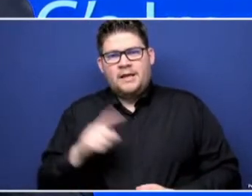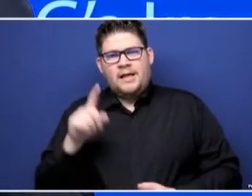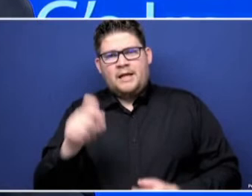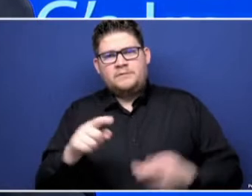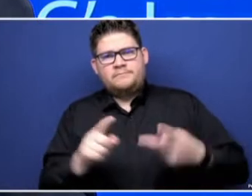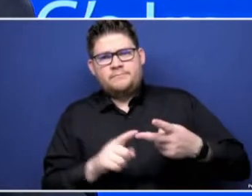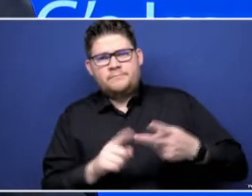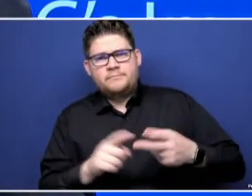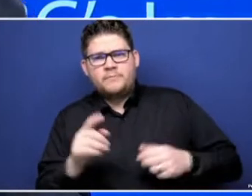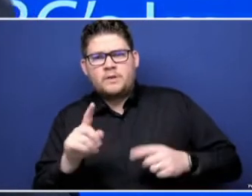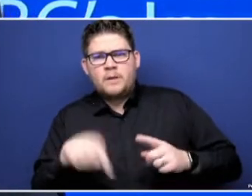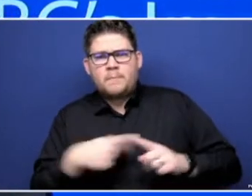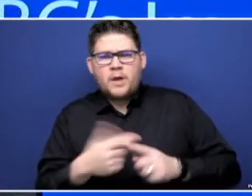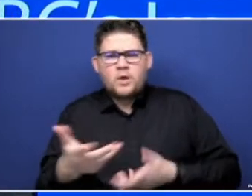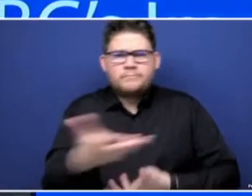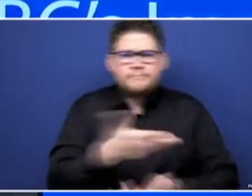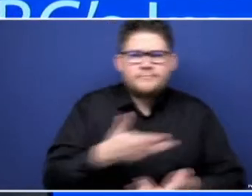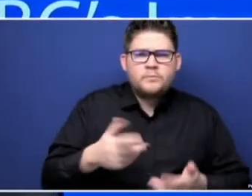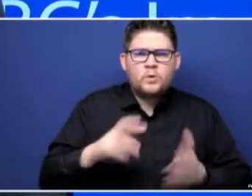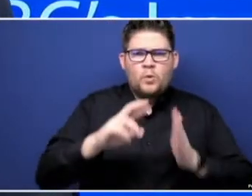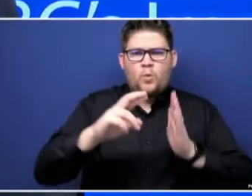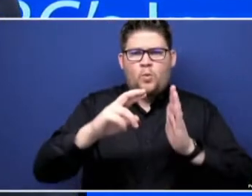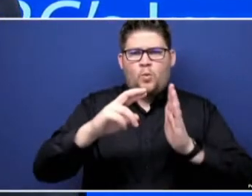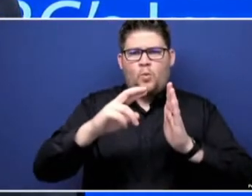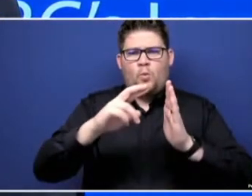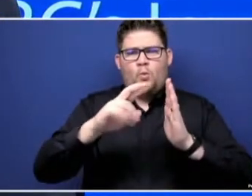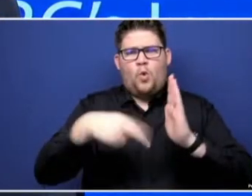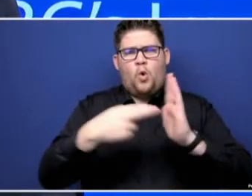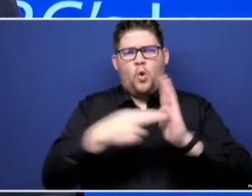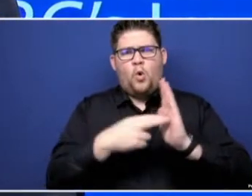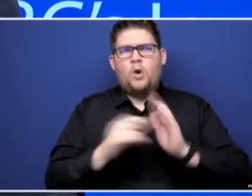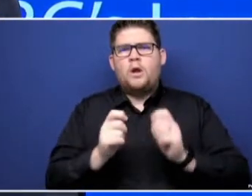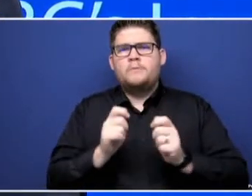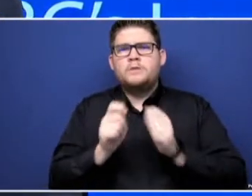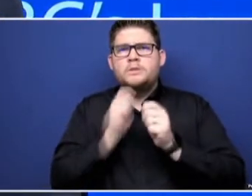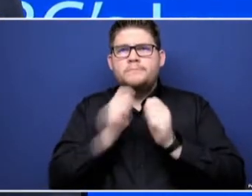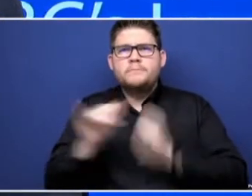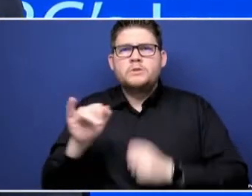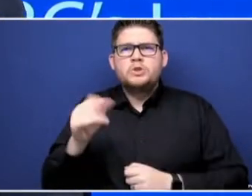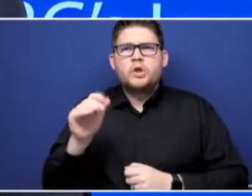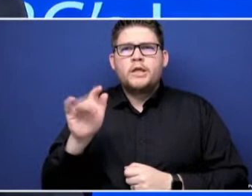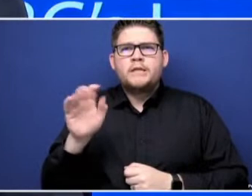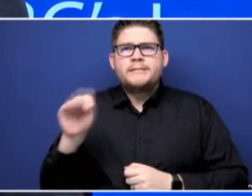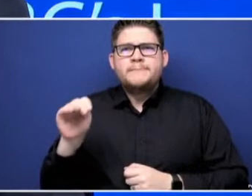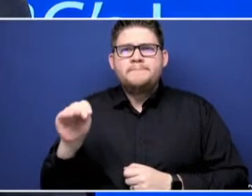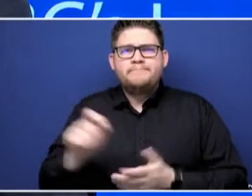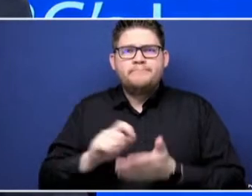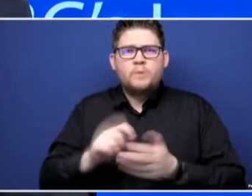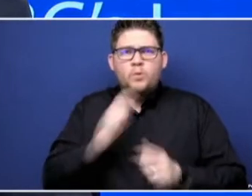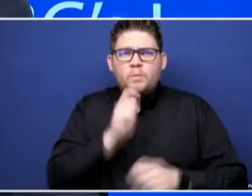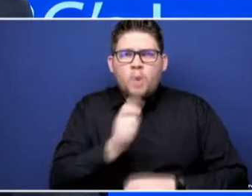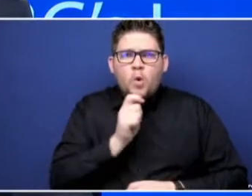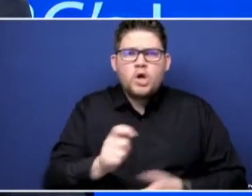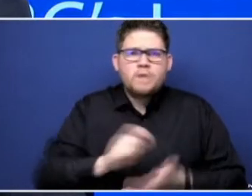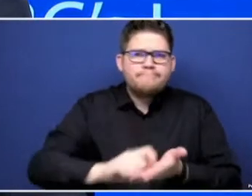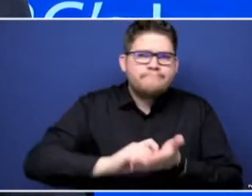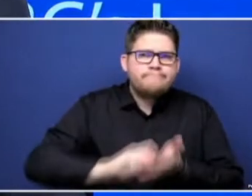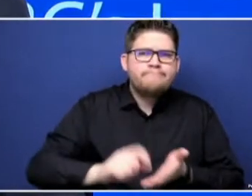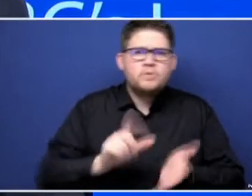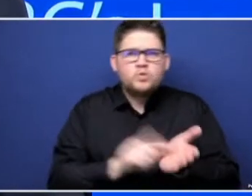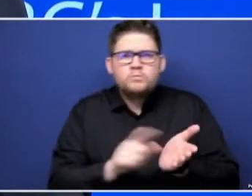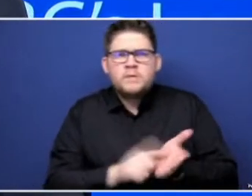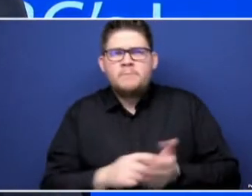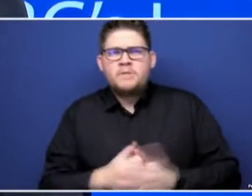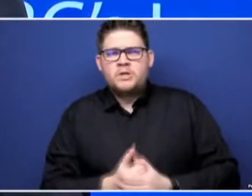level. Yeah, well, I don't disagree, Mary, with your premise, and I